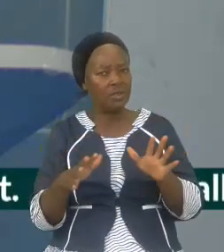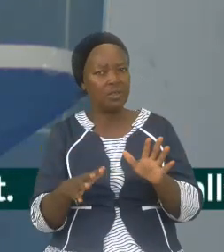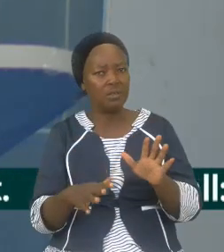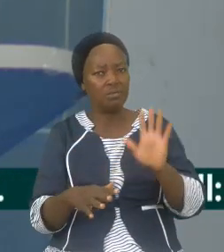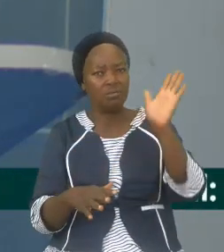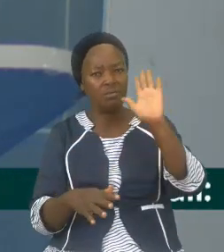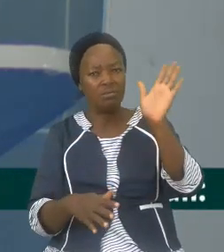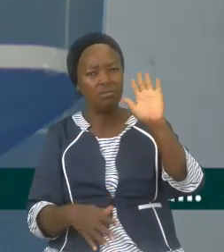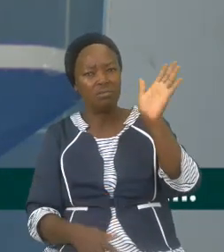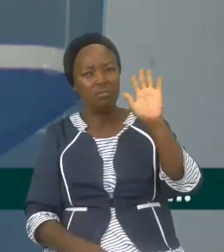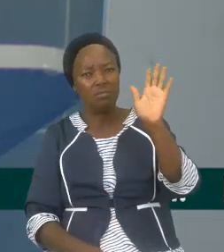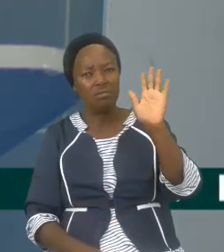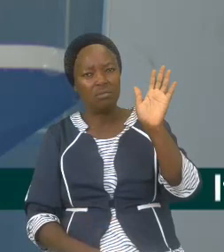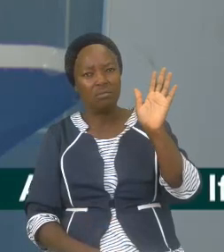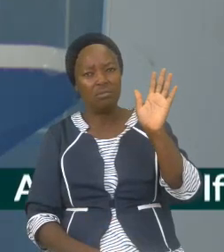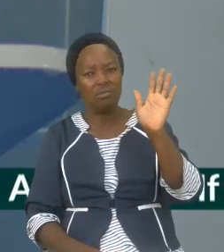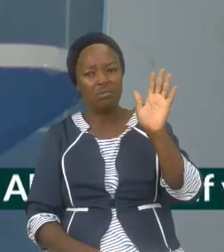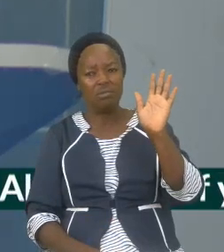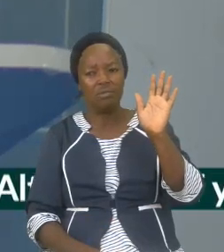can you signal to Ross?